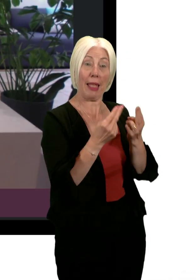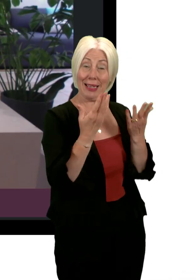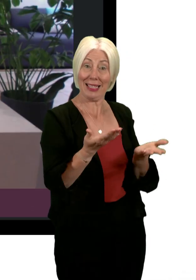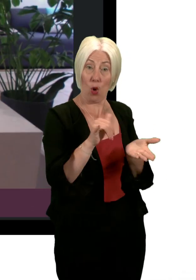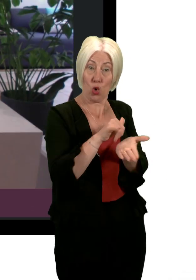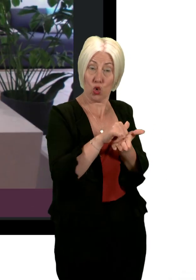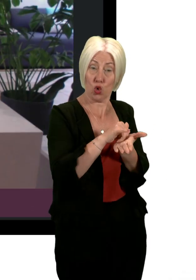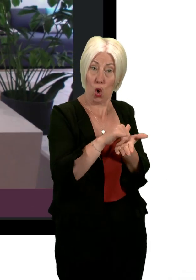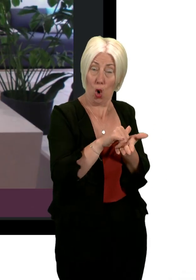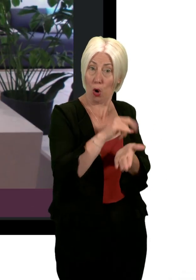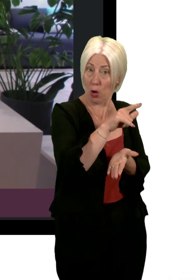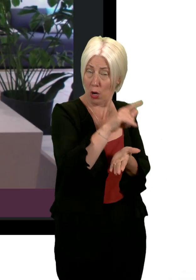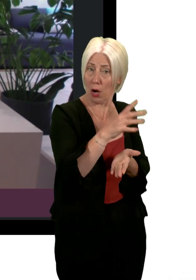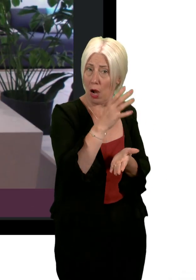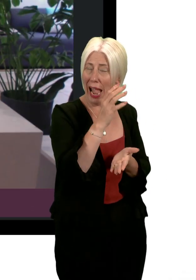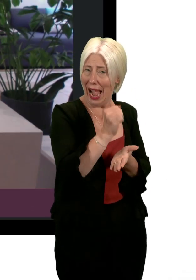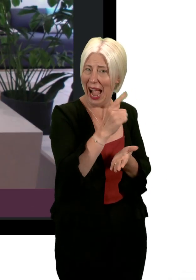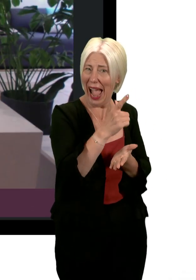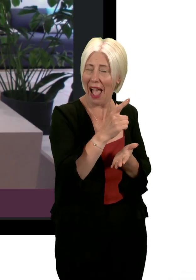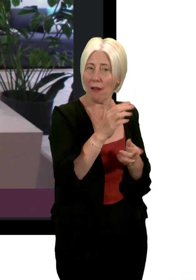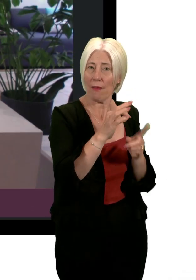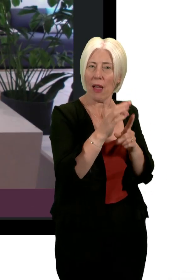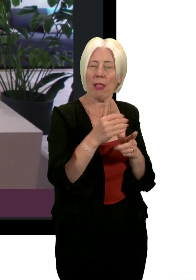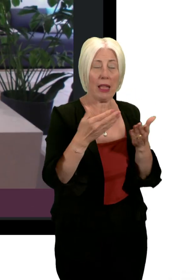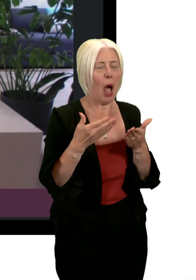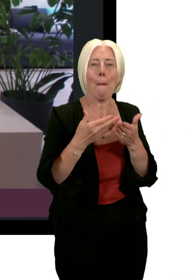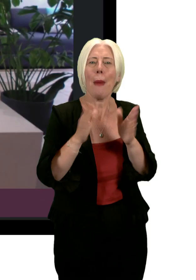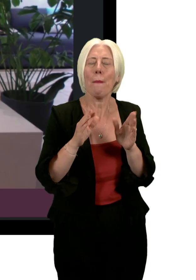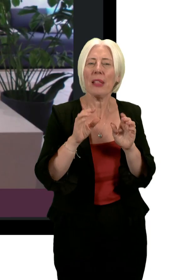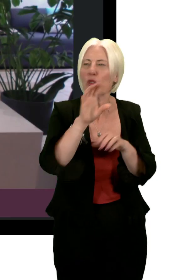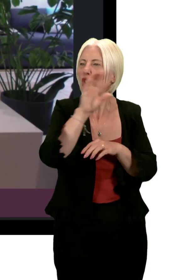they're experimenting or proposing public grocers.